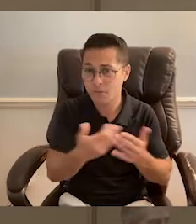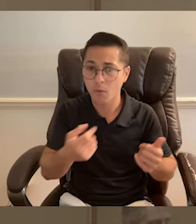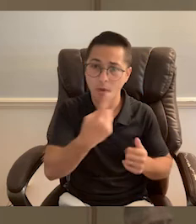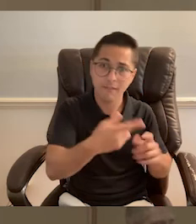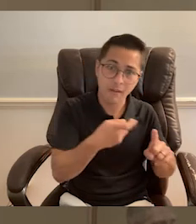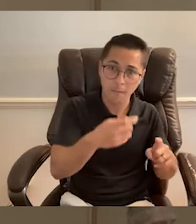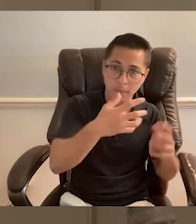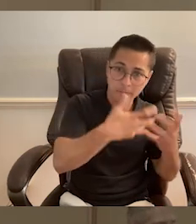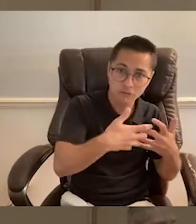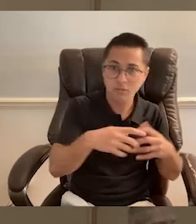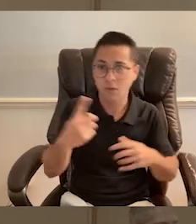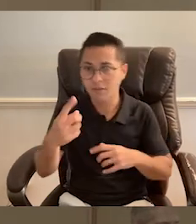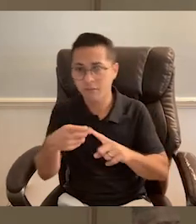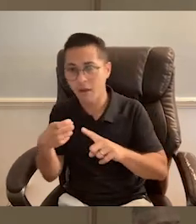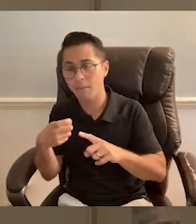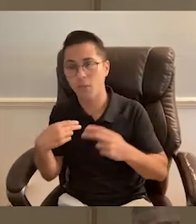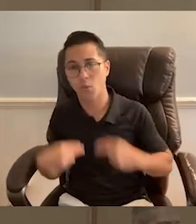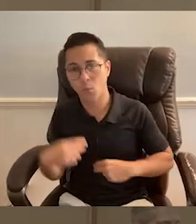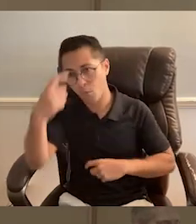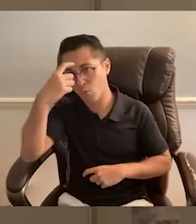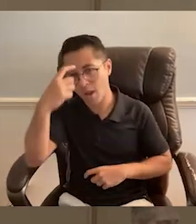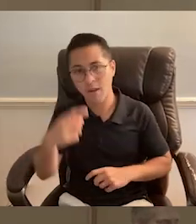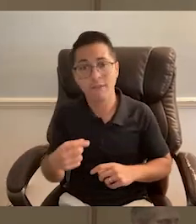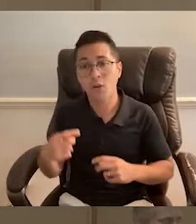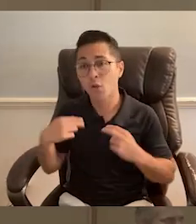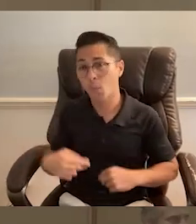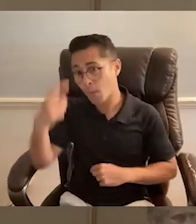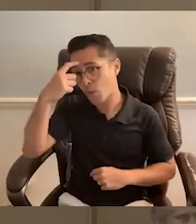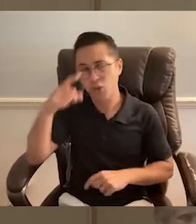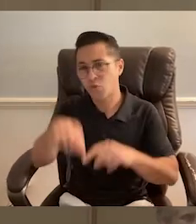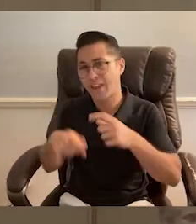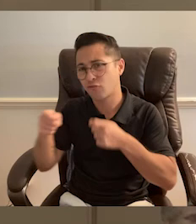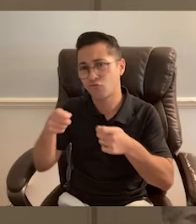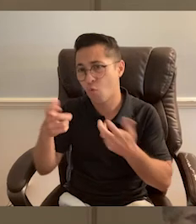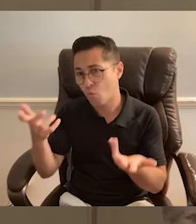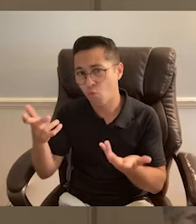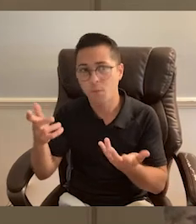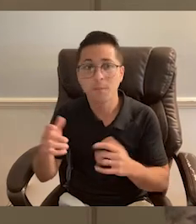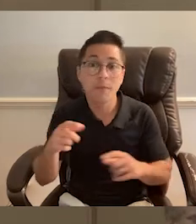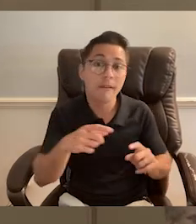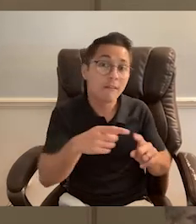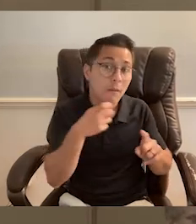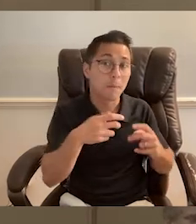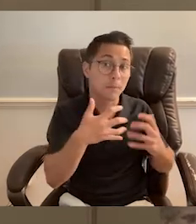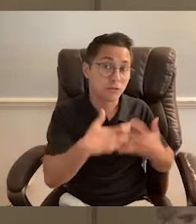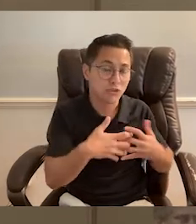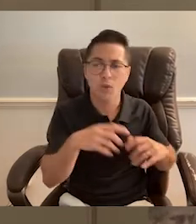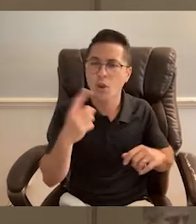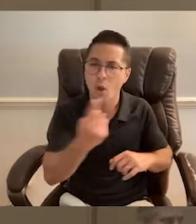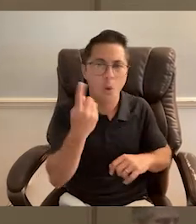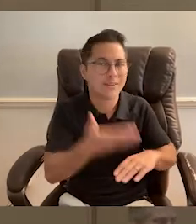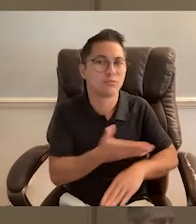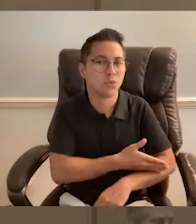a person cannot talk, this is for people who cannot talk, who cannot move their arms or anything, right? So it needs to know what you want. So what